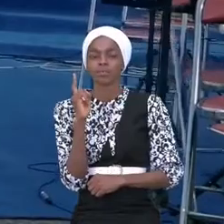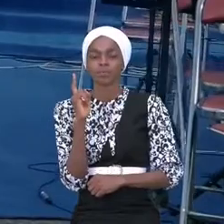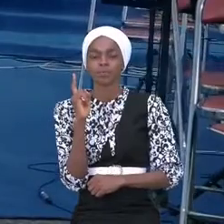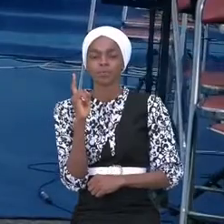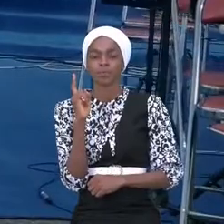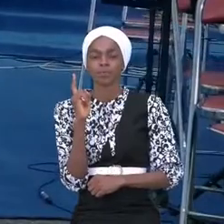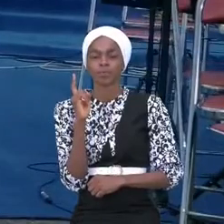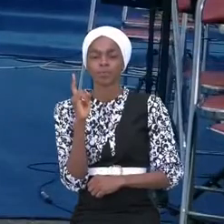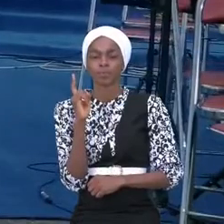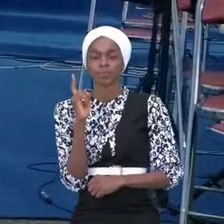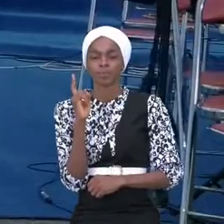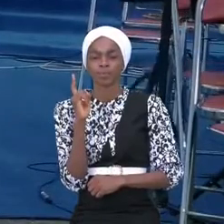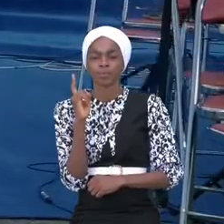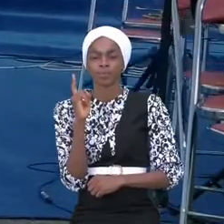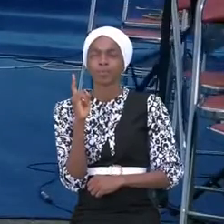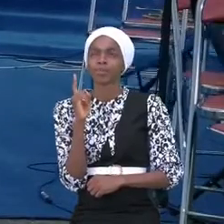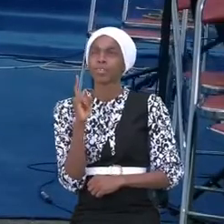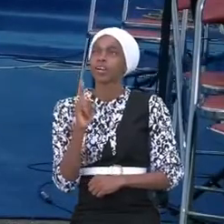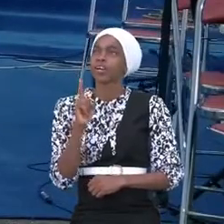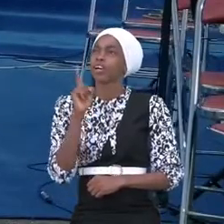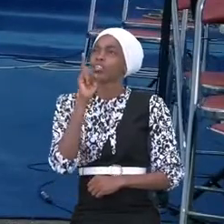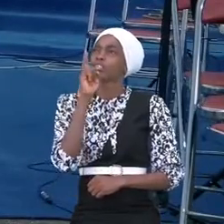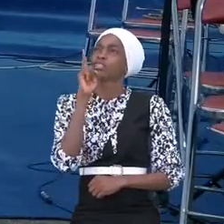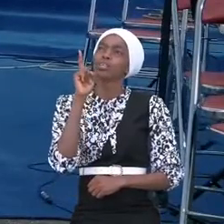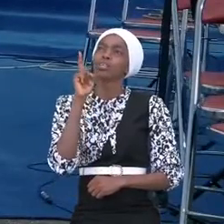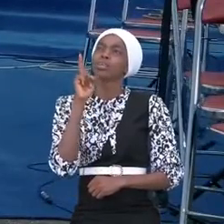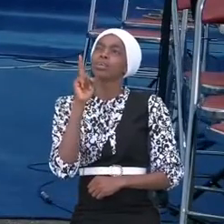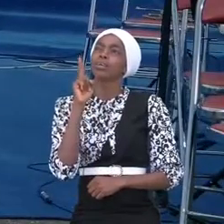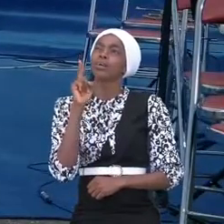Lift your hands and say, you